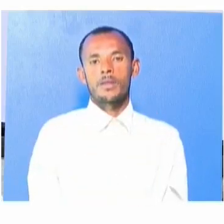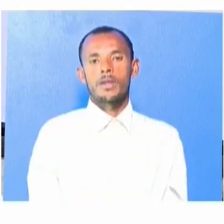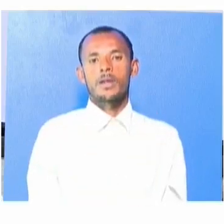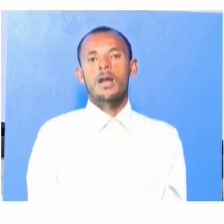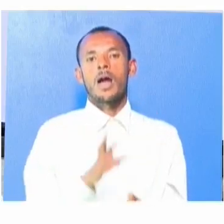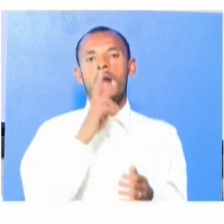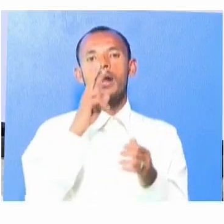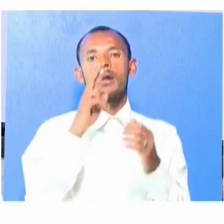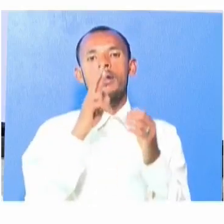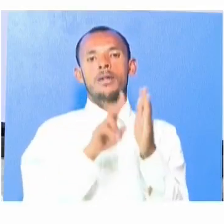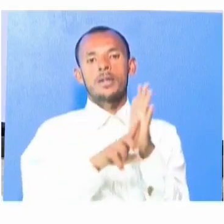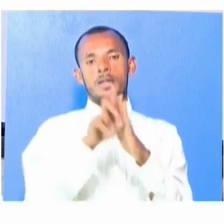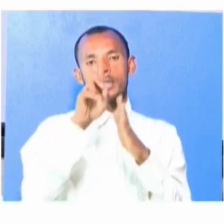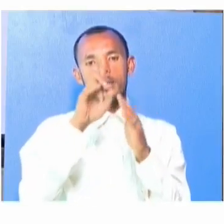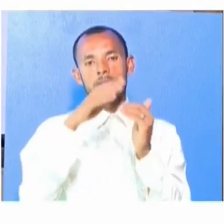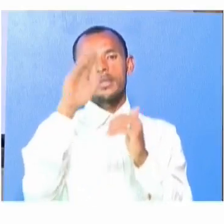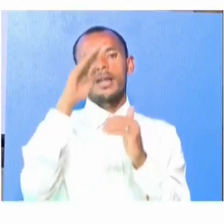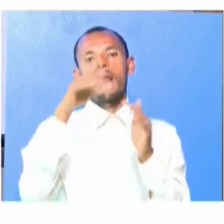greater than negative numbers.